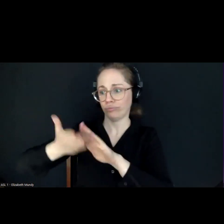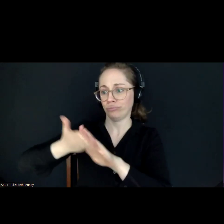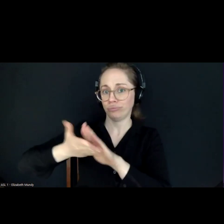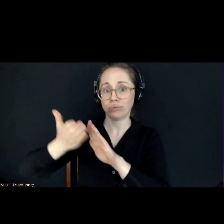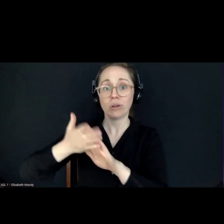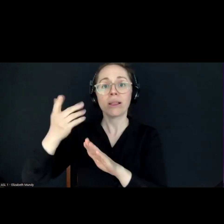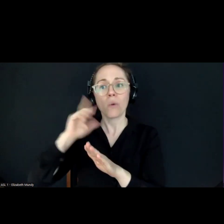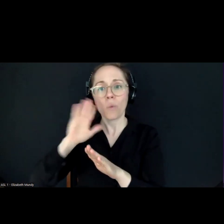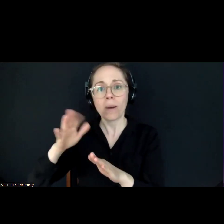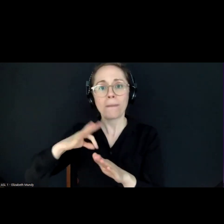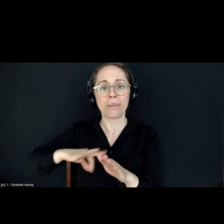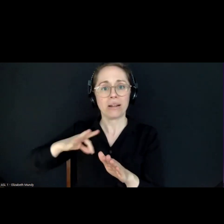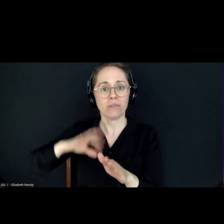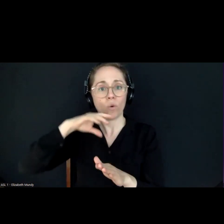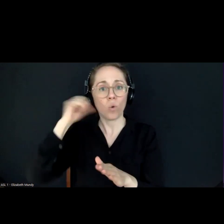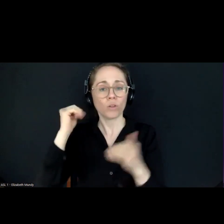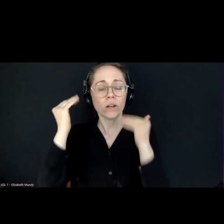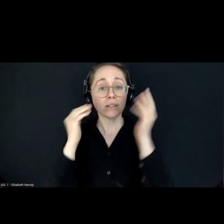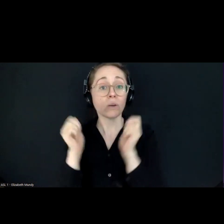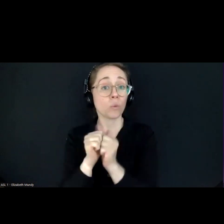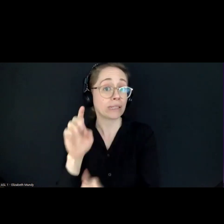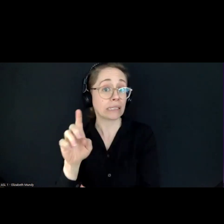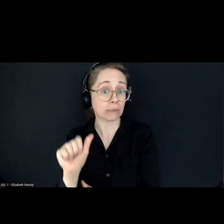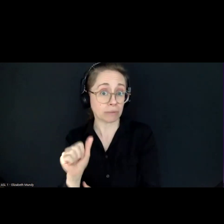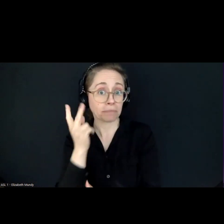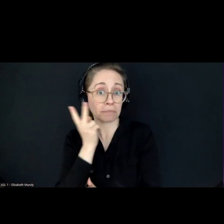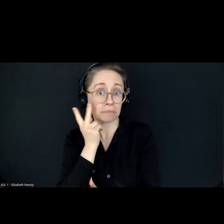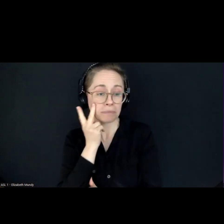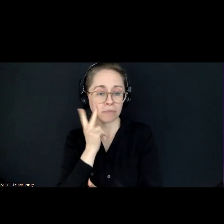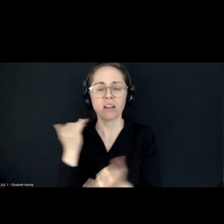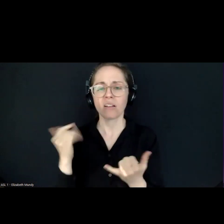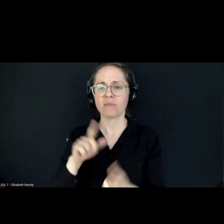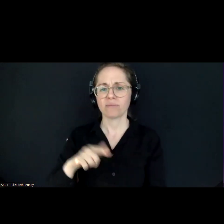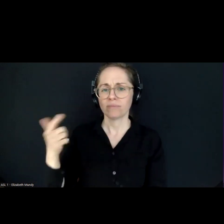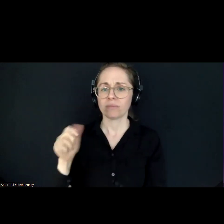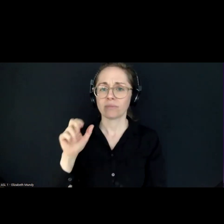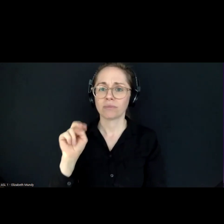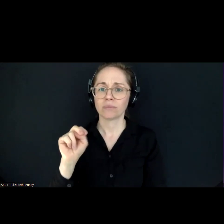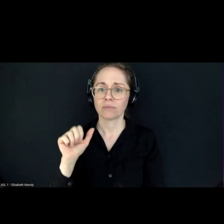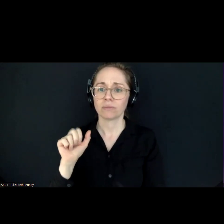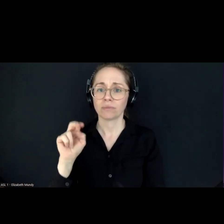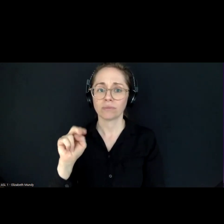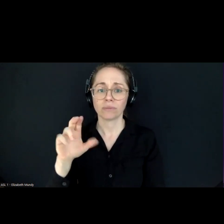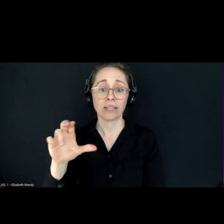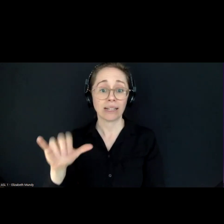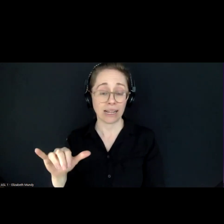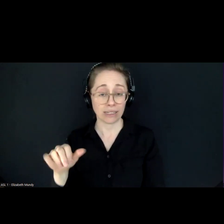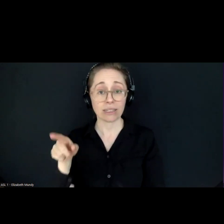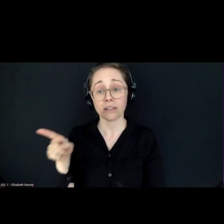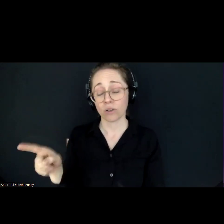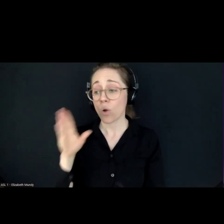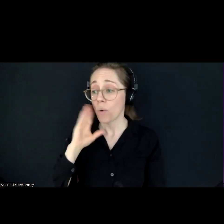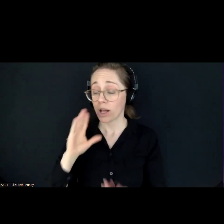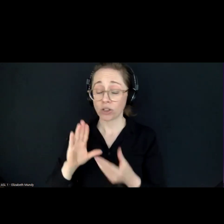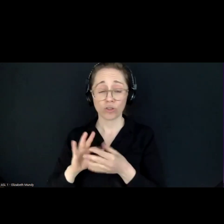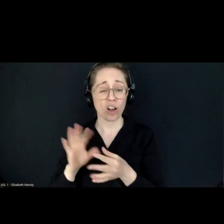with disabilities? So I'm going to turn it over to Nancy, who's going to talk a little bit about the need for a